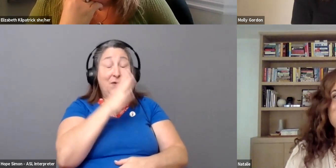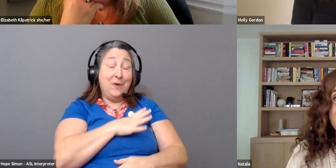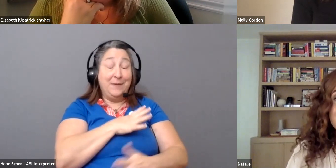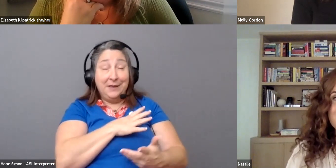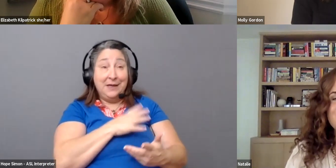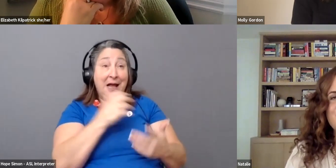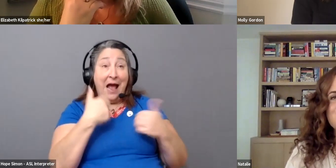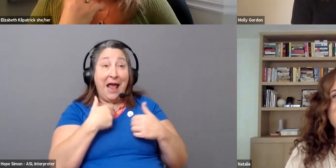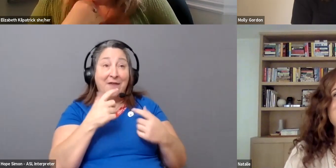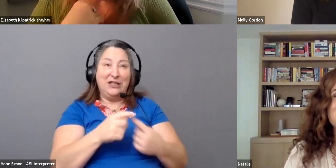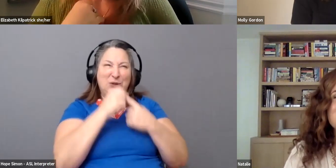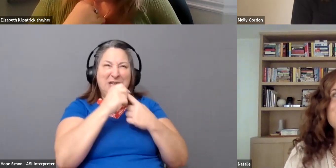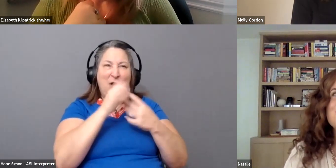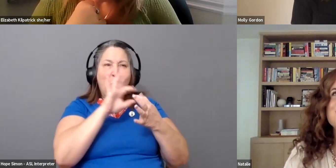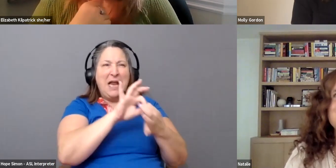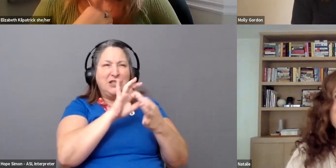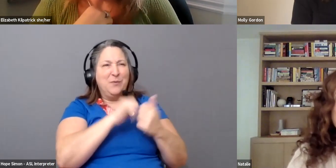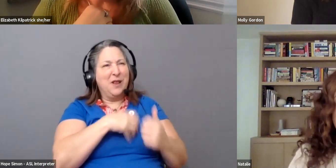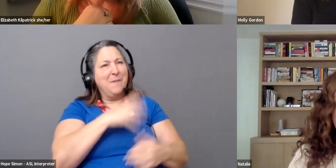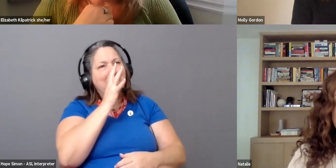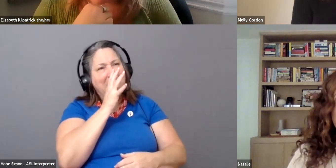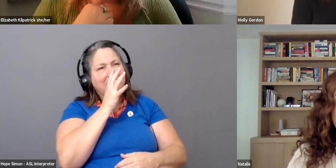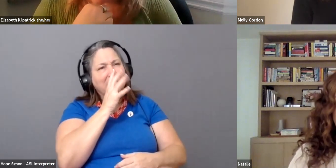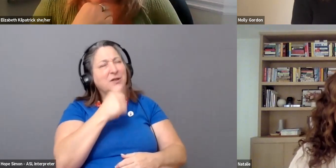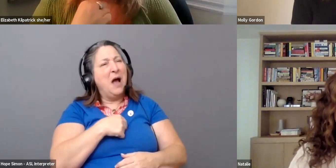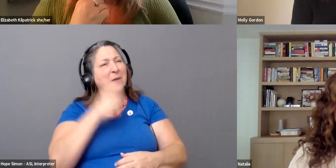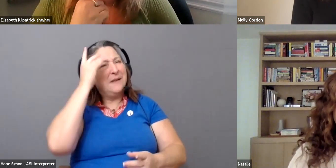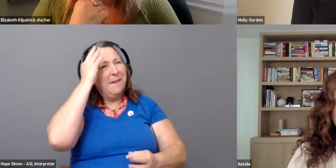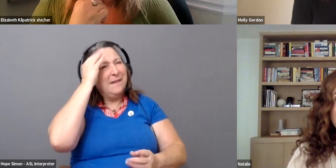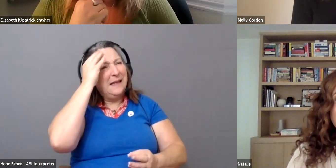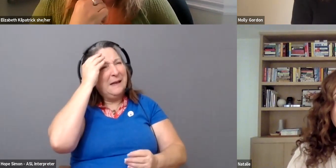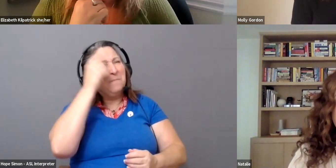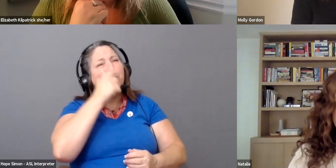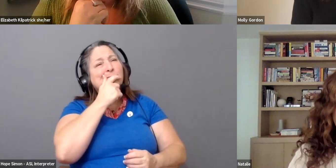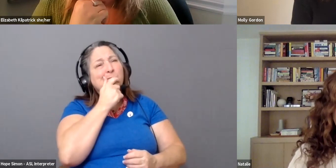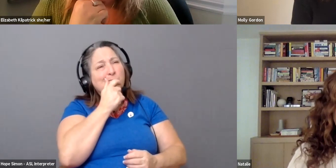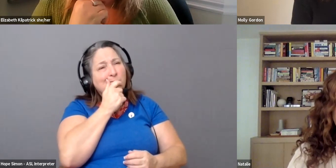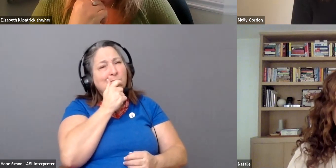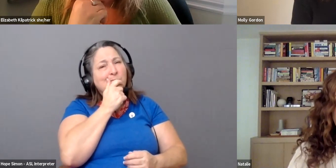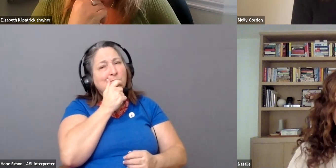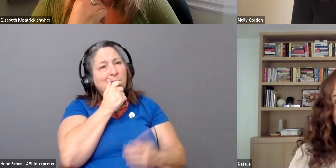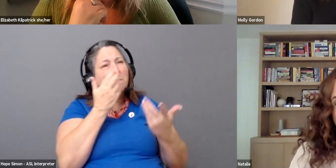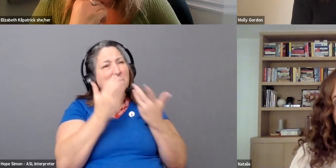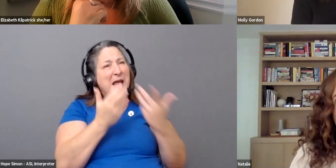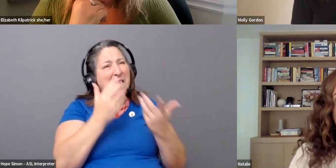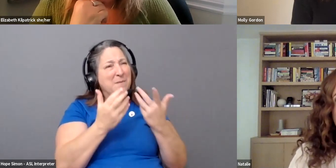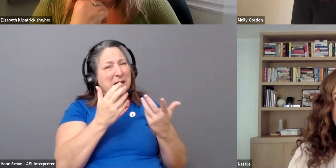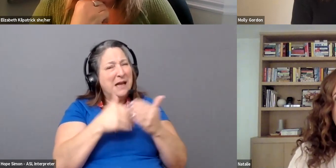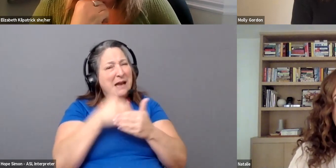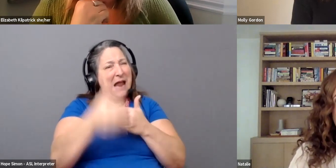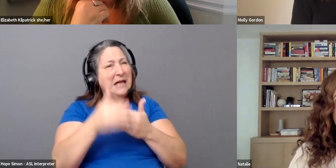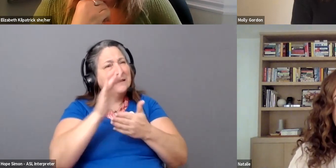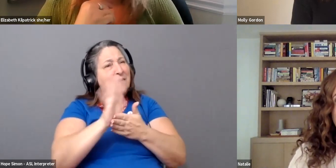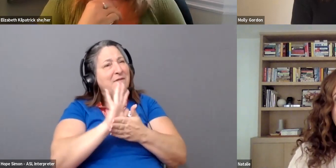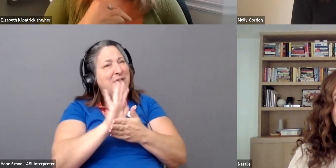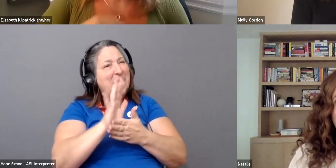relationship with my mother. And so I was sort of thinking about doing my next film about